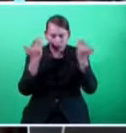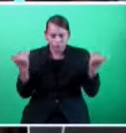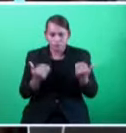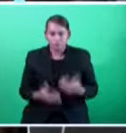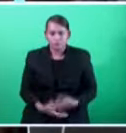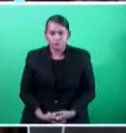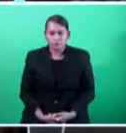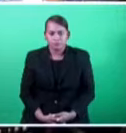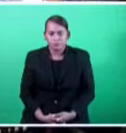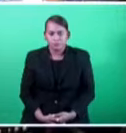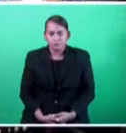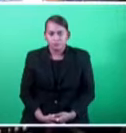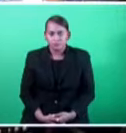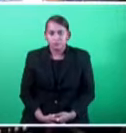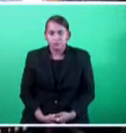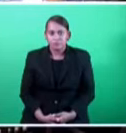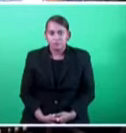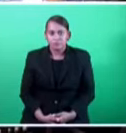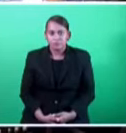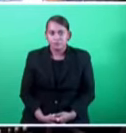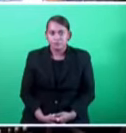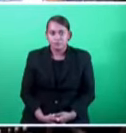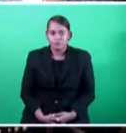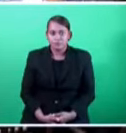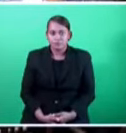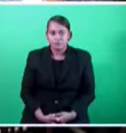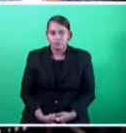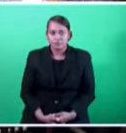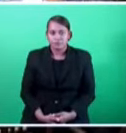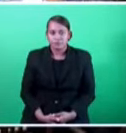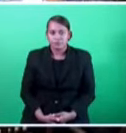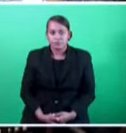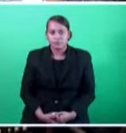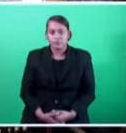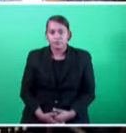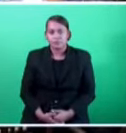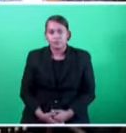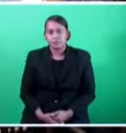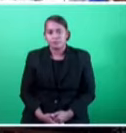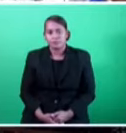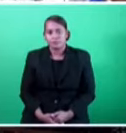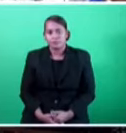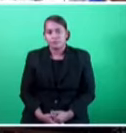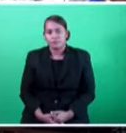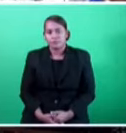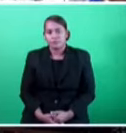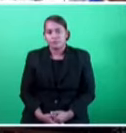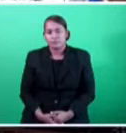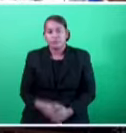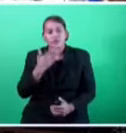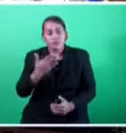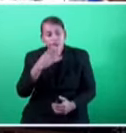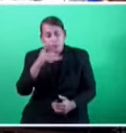Honourable Wilamang Aboka, you have the floor. Thank you, Honourable Speaker. People who